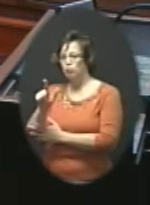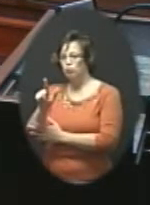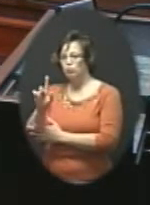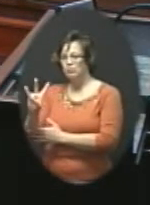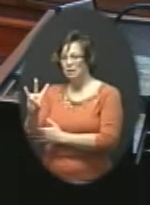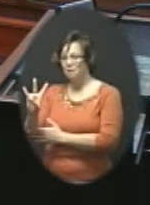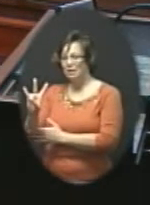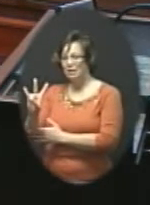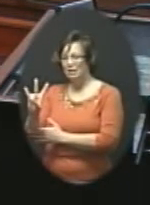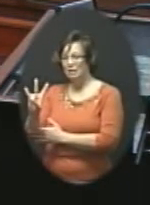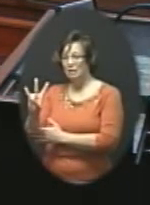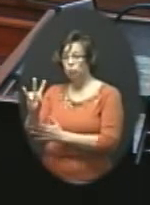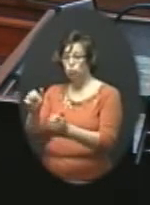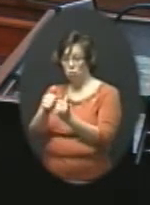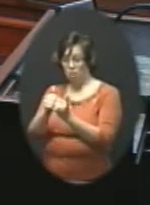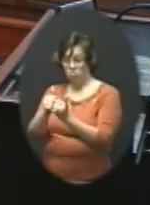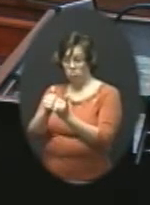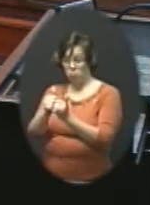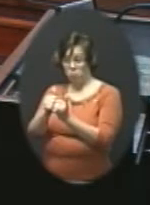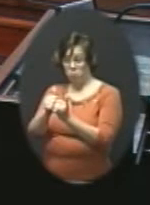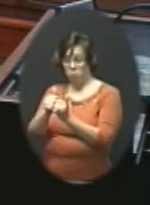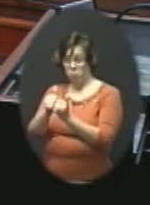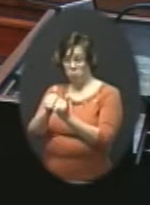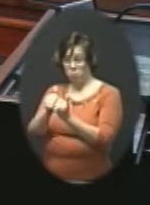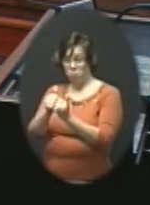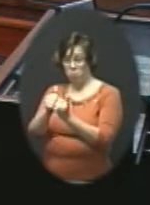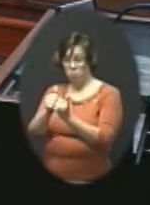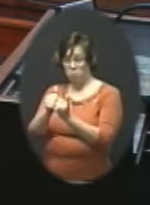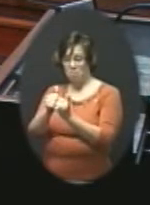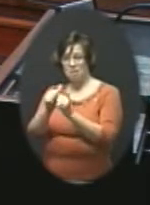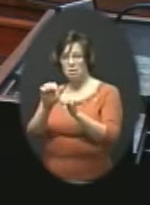6.27? Together?